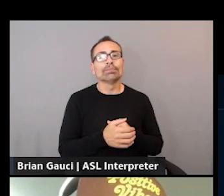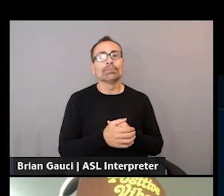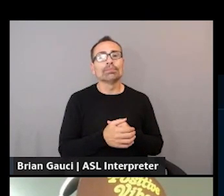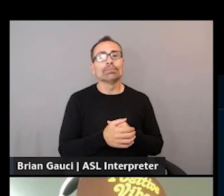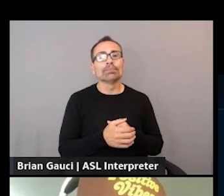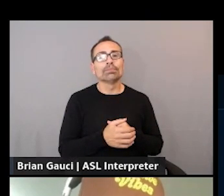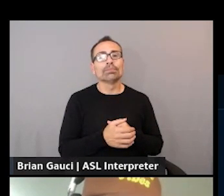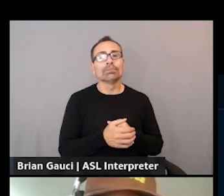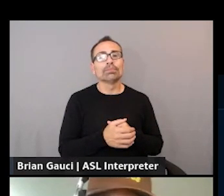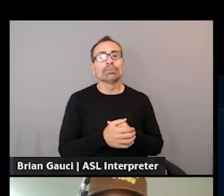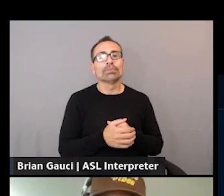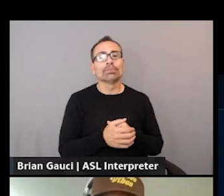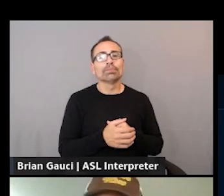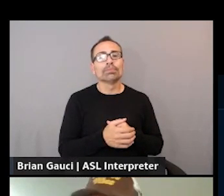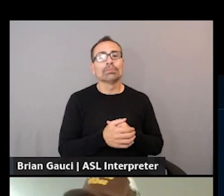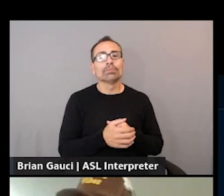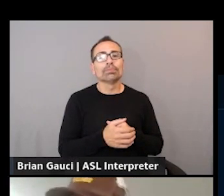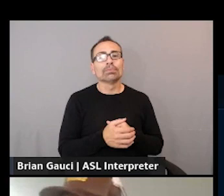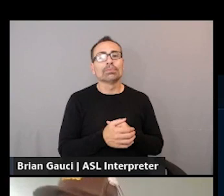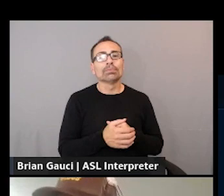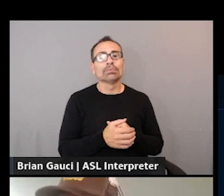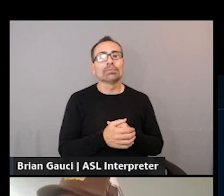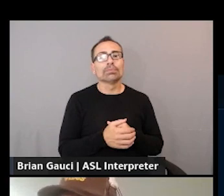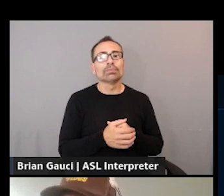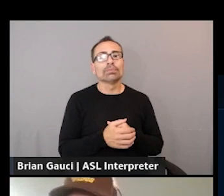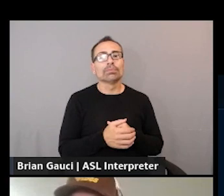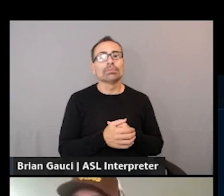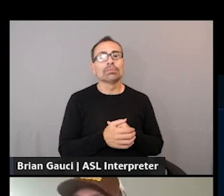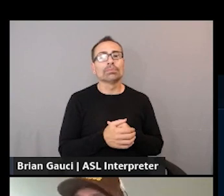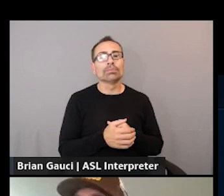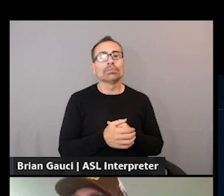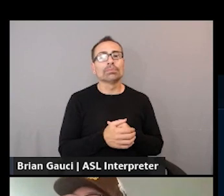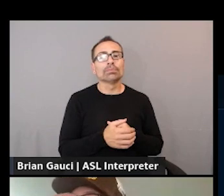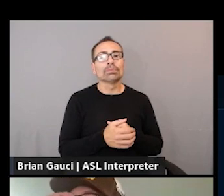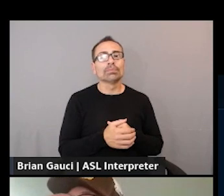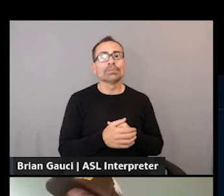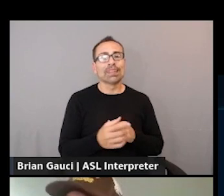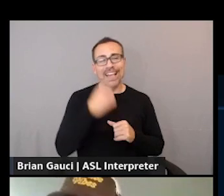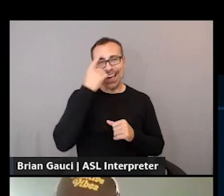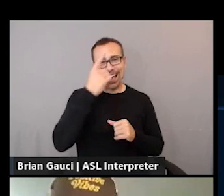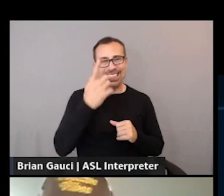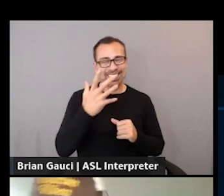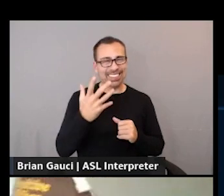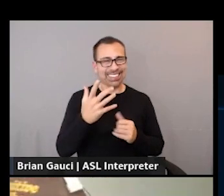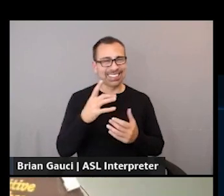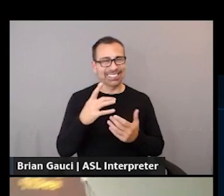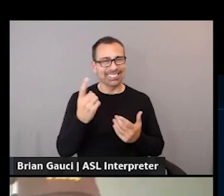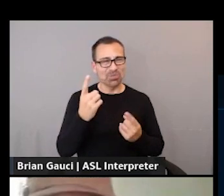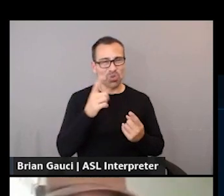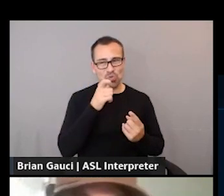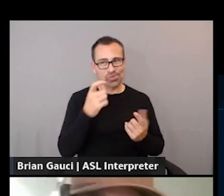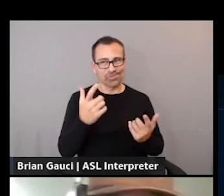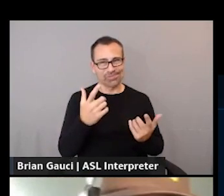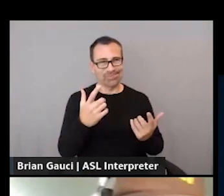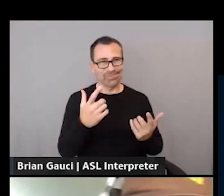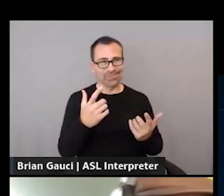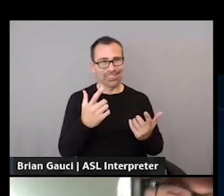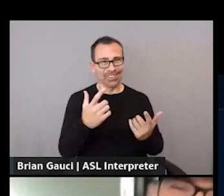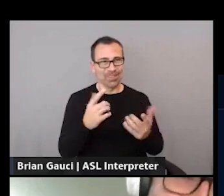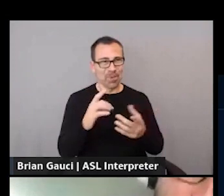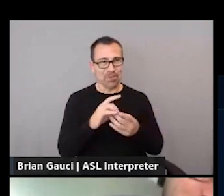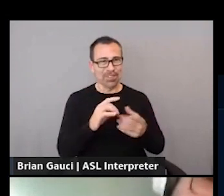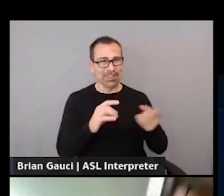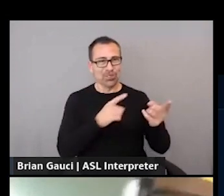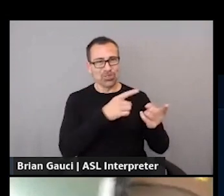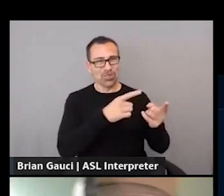You're right. Was it backend stack? Who's she? Yeah. I think it's hanging out with Jennifer AI. I'm gonna make it catch on. It's